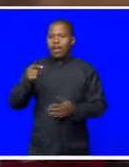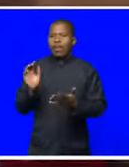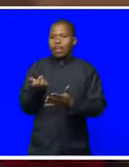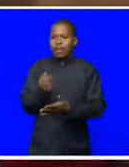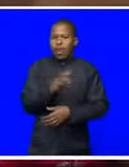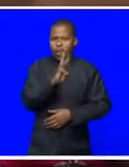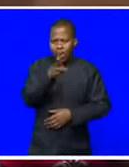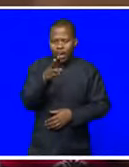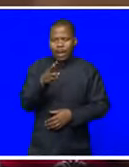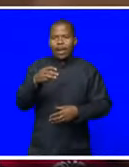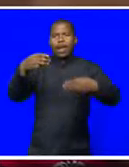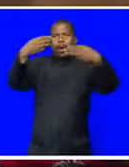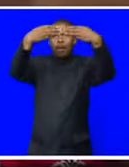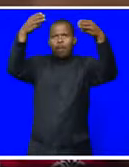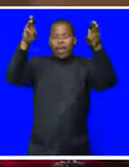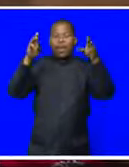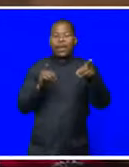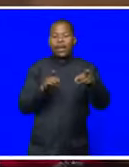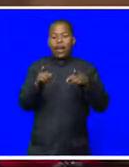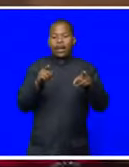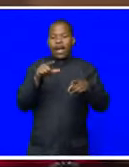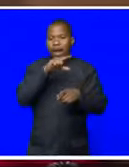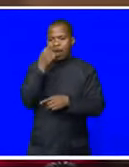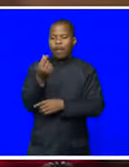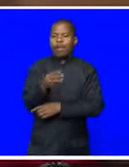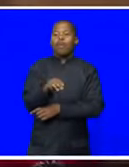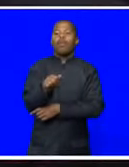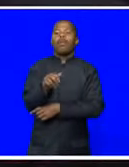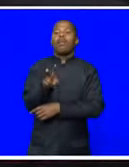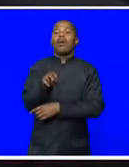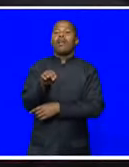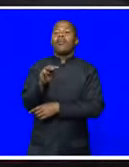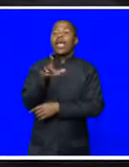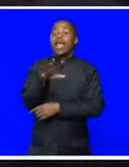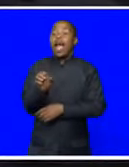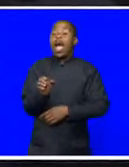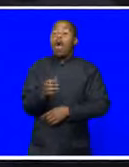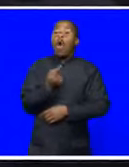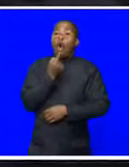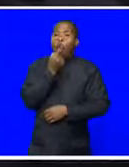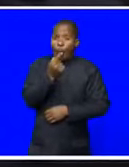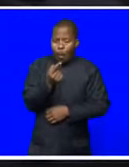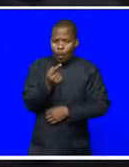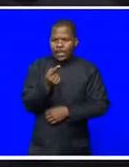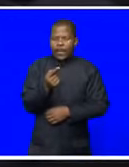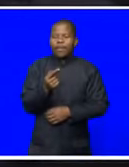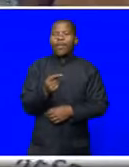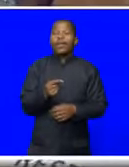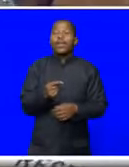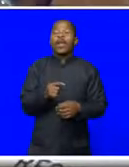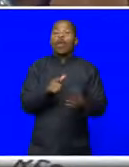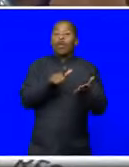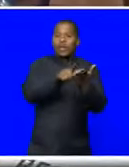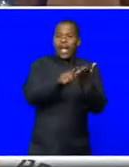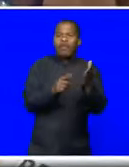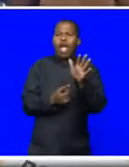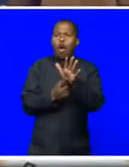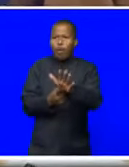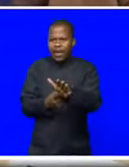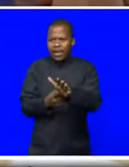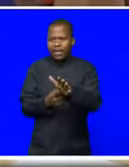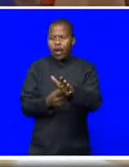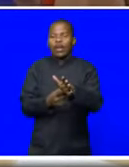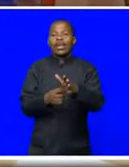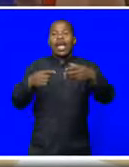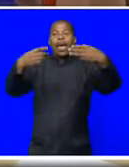the House, Petros Mavimbela, says the launch tools show how Parliament is committed in ensuring that service delivery of Parliament